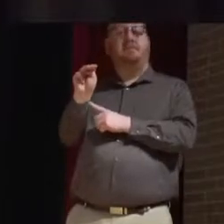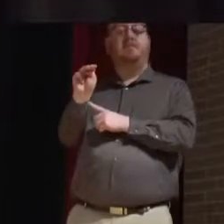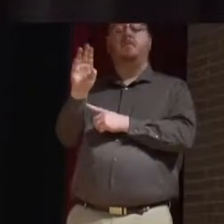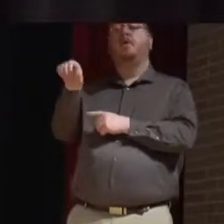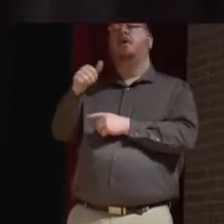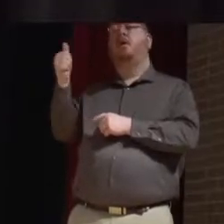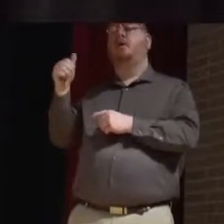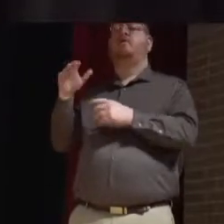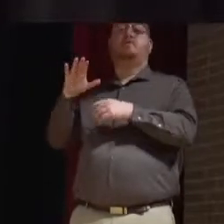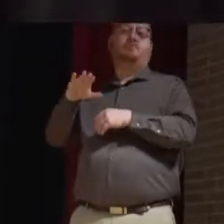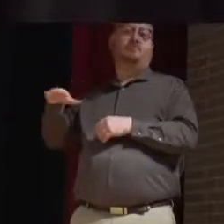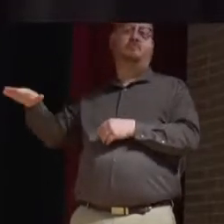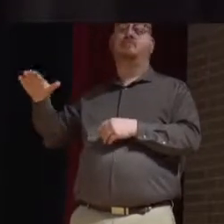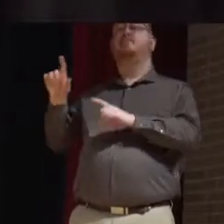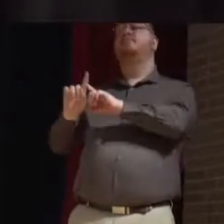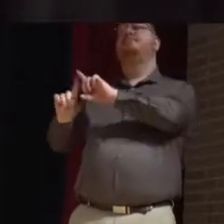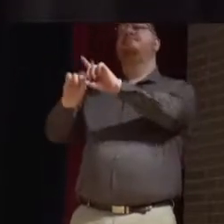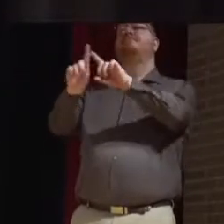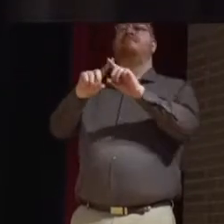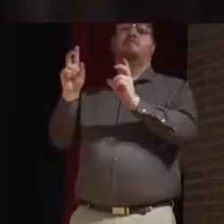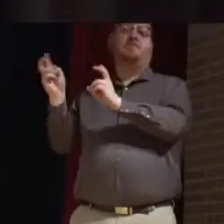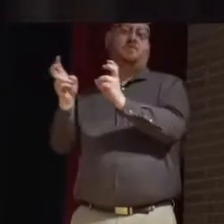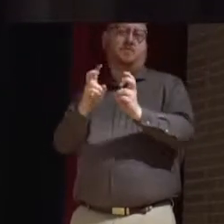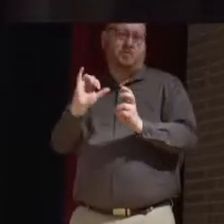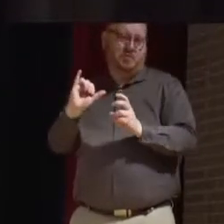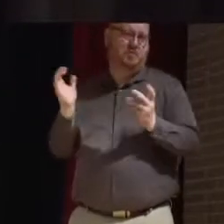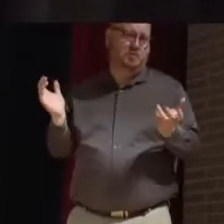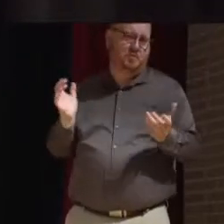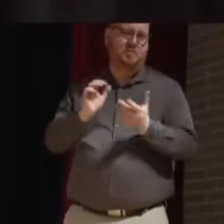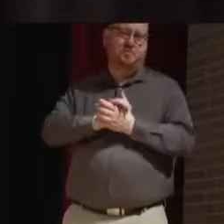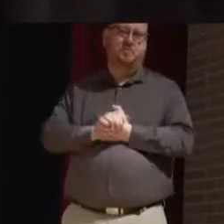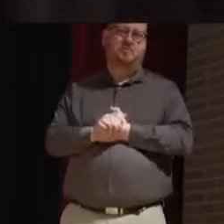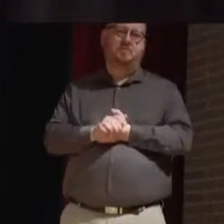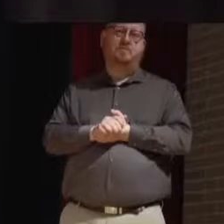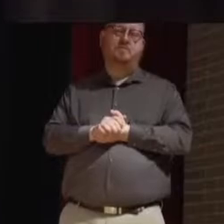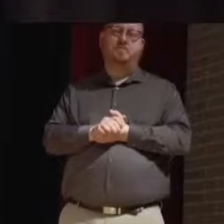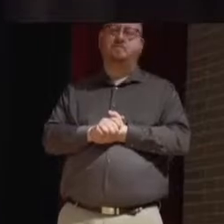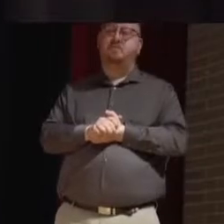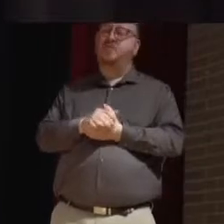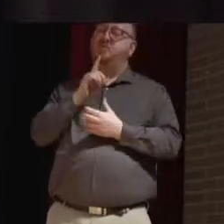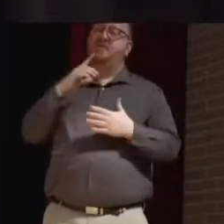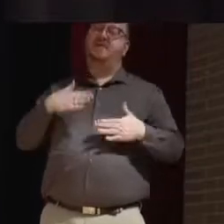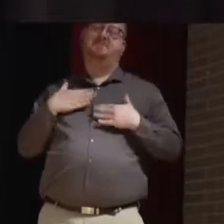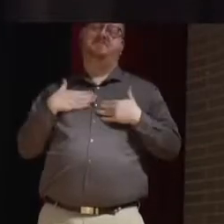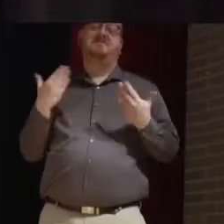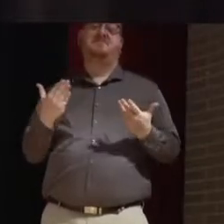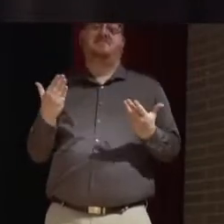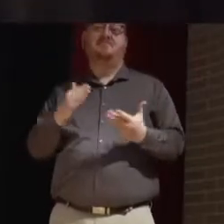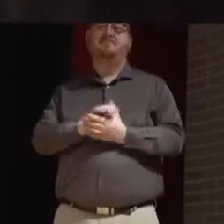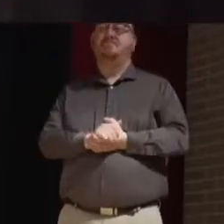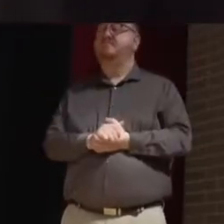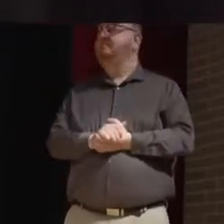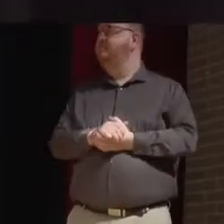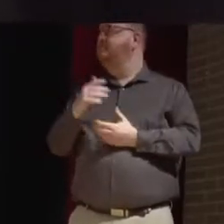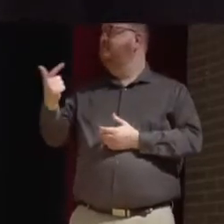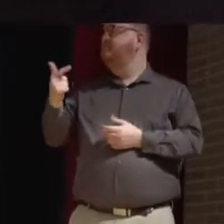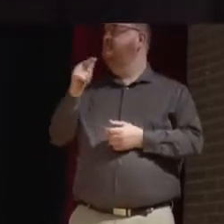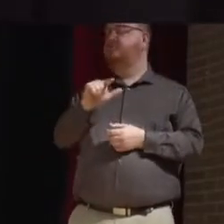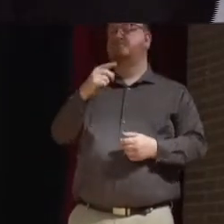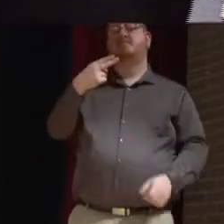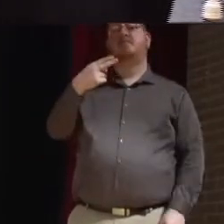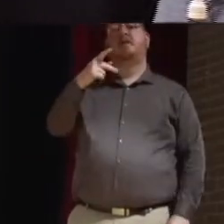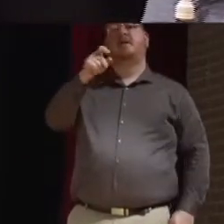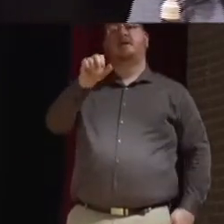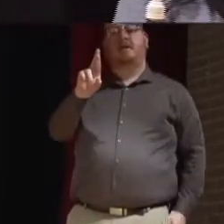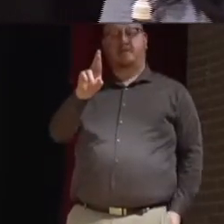other unique issues as well, and we're really glad to be here. I'm Heather Jaguar. I'm a